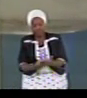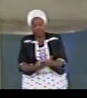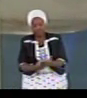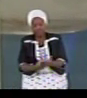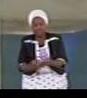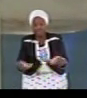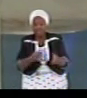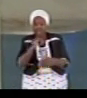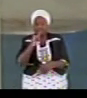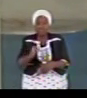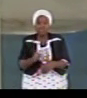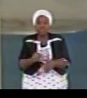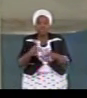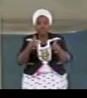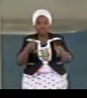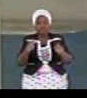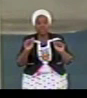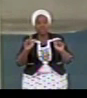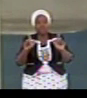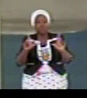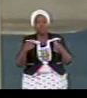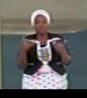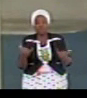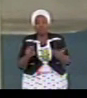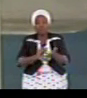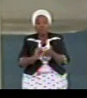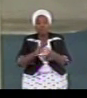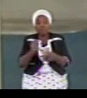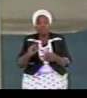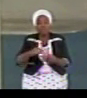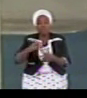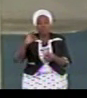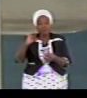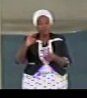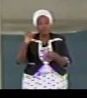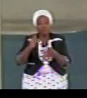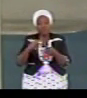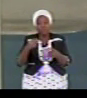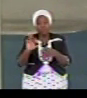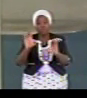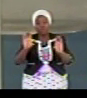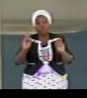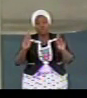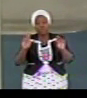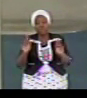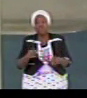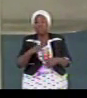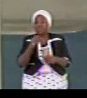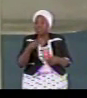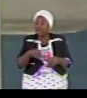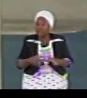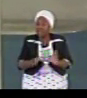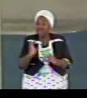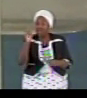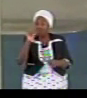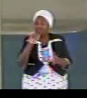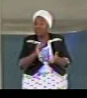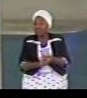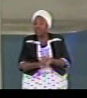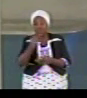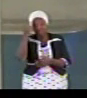the Spirit to the Corinthians. Let him that thinketh he standeth